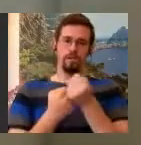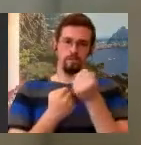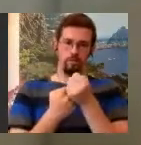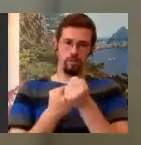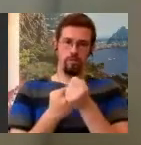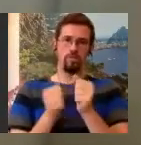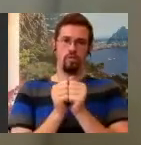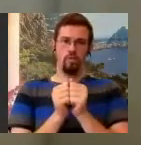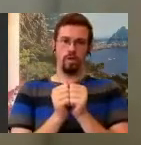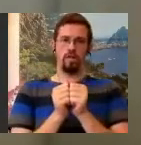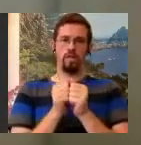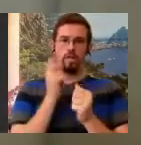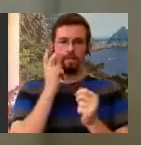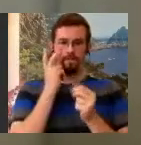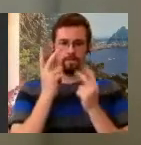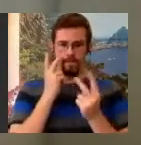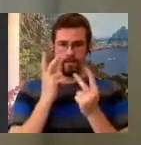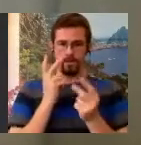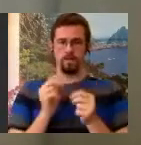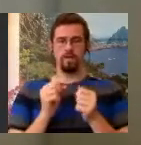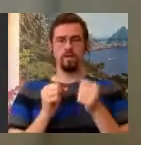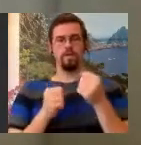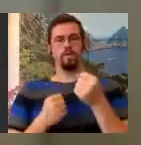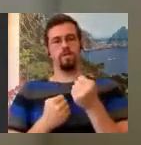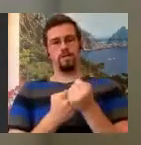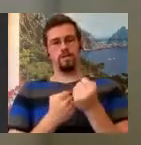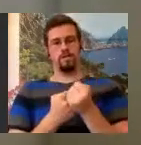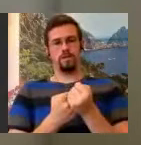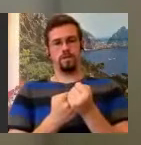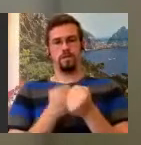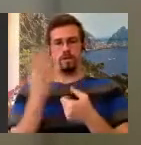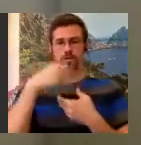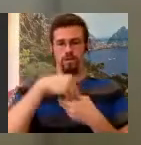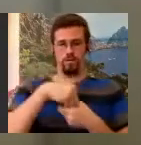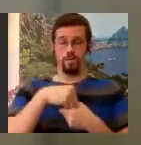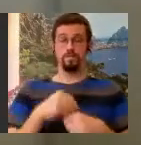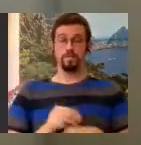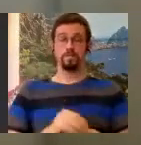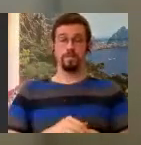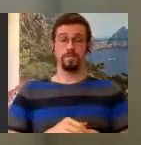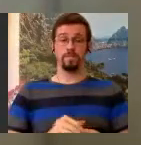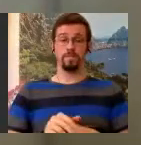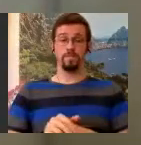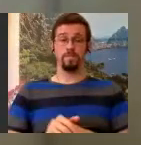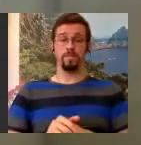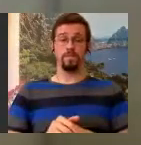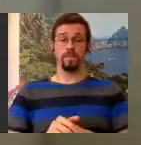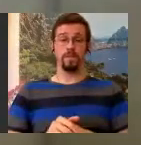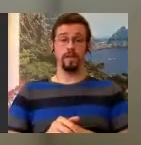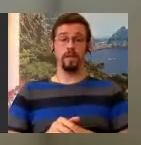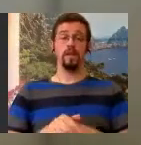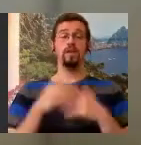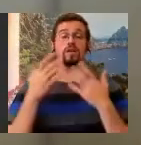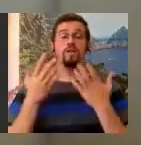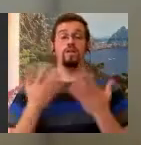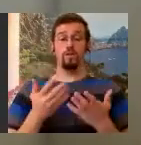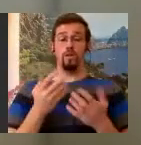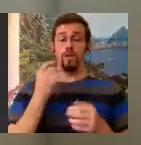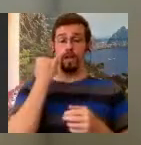sufficient to support their digital inclusion. Okay? And even if you look at